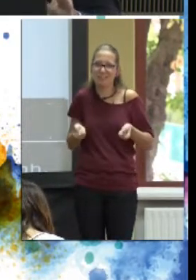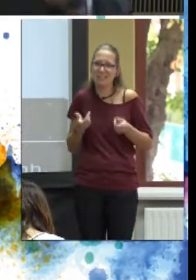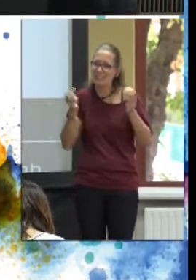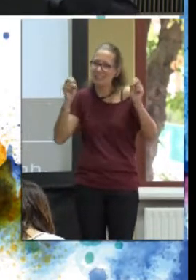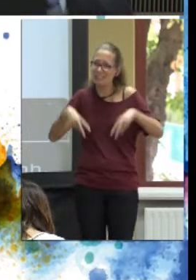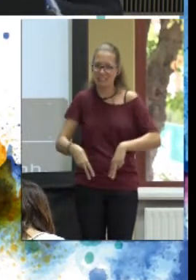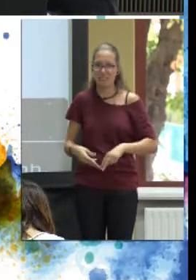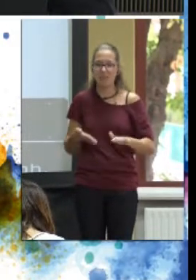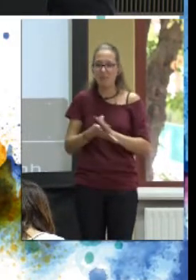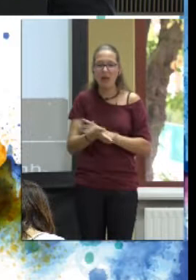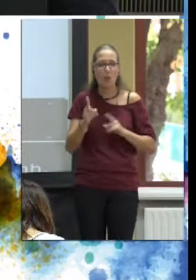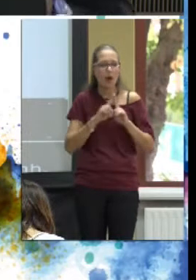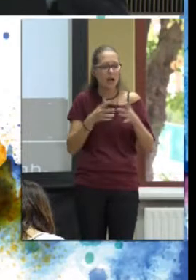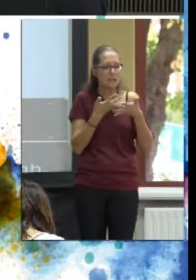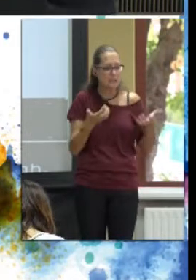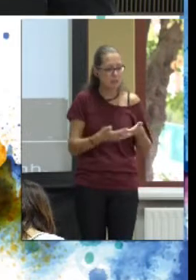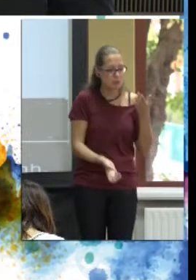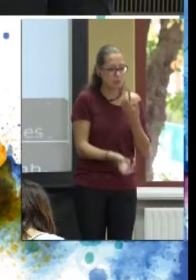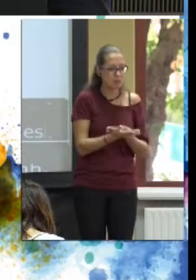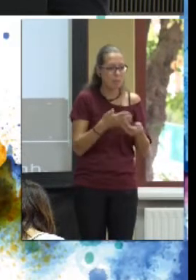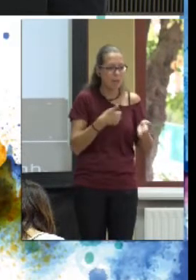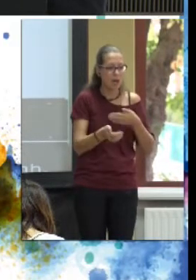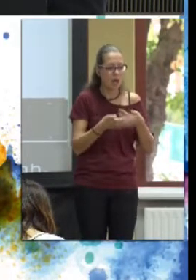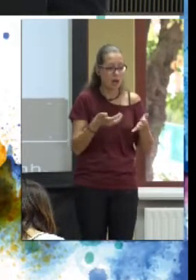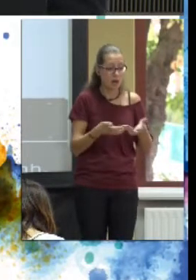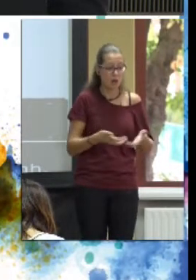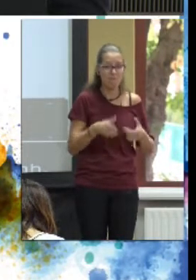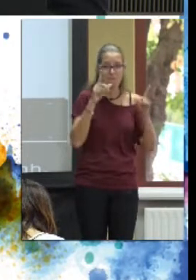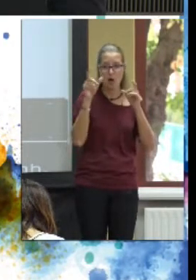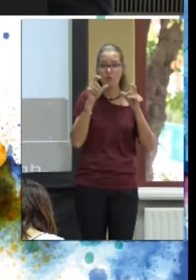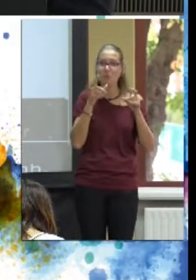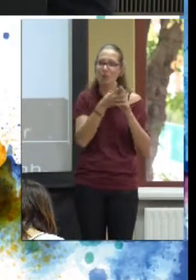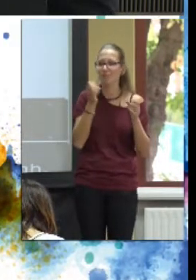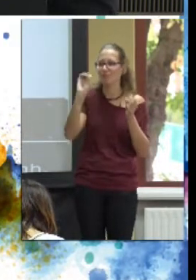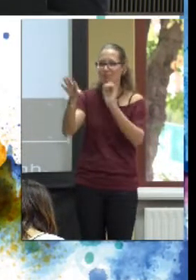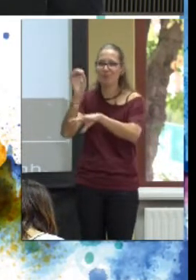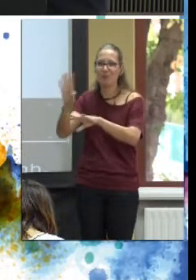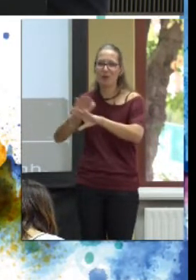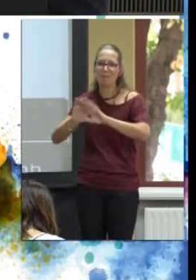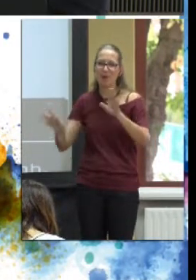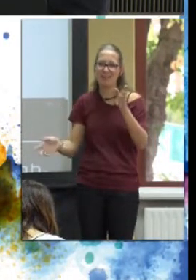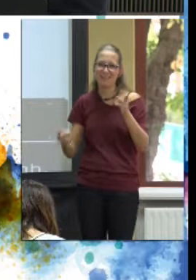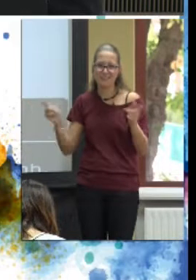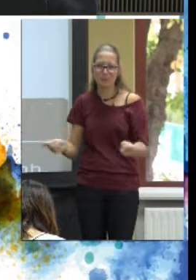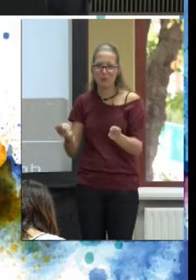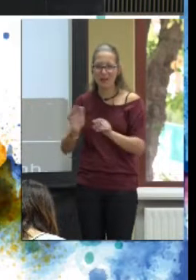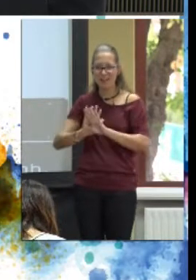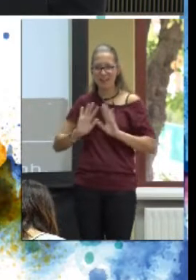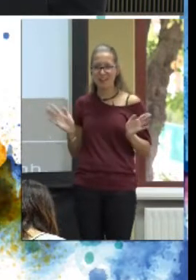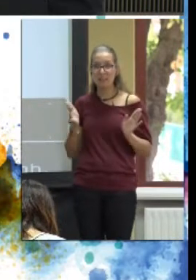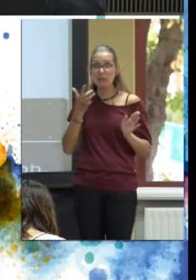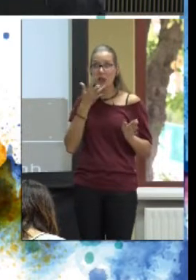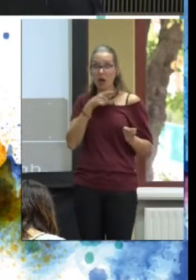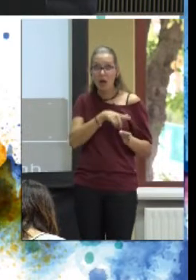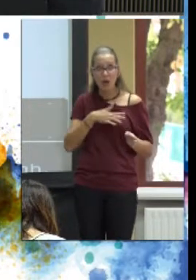an additional cost. Well, apart from the effort that it takes to create the tracks, the texts, and so on. And